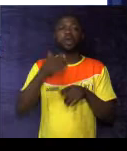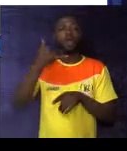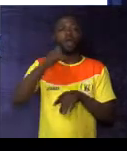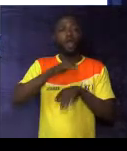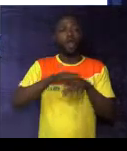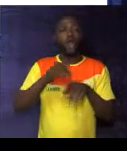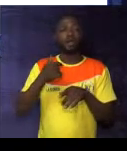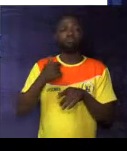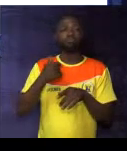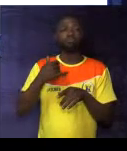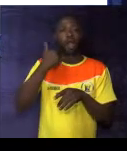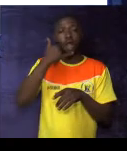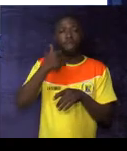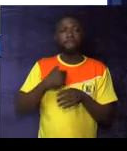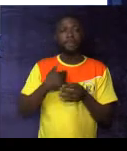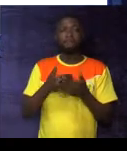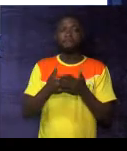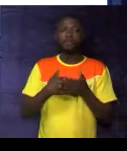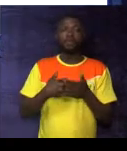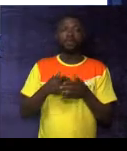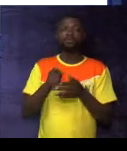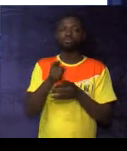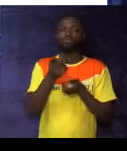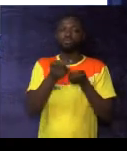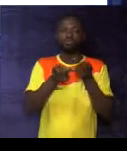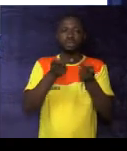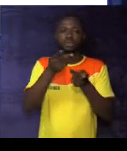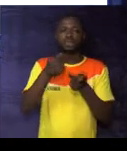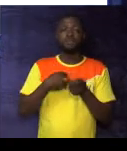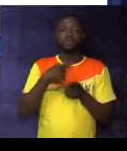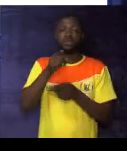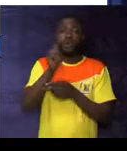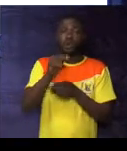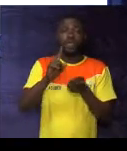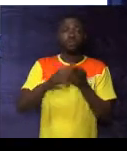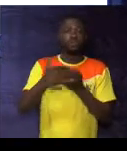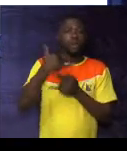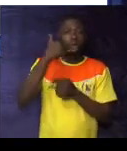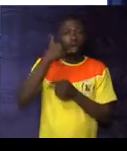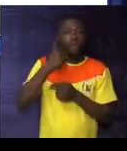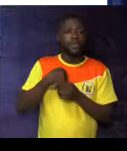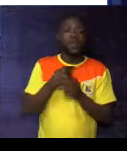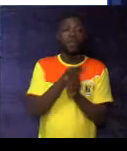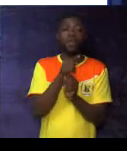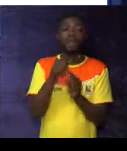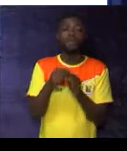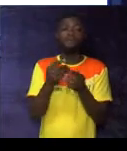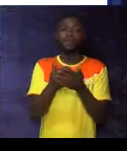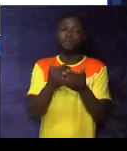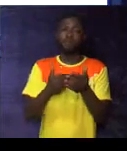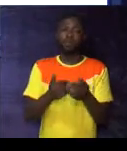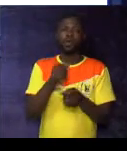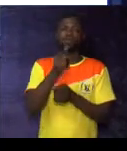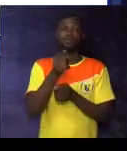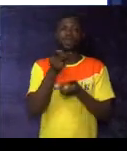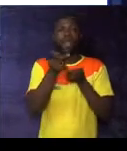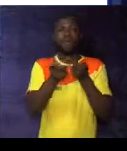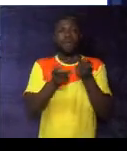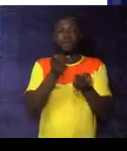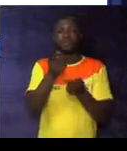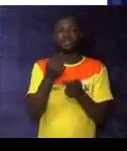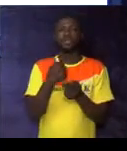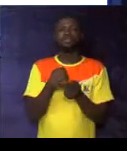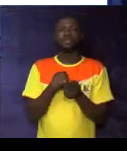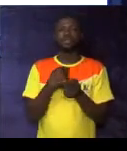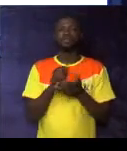You need to call me before you visit me. You need to call me when?